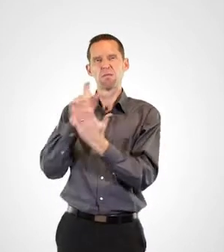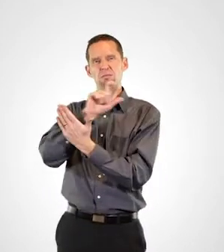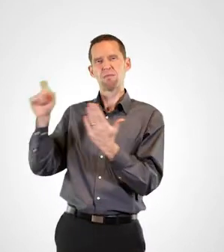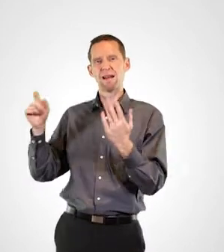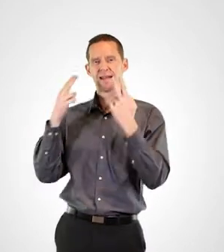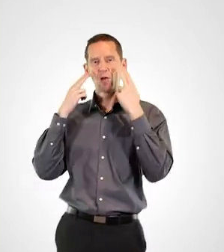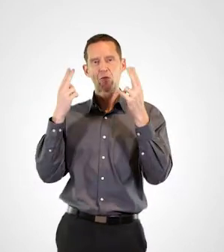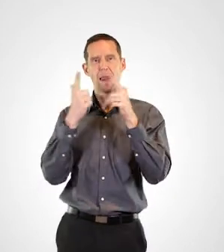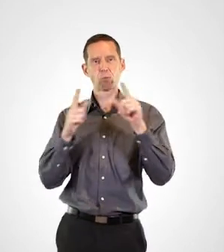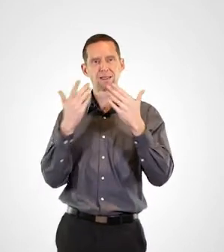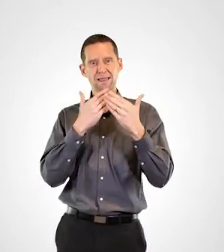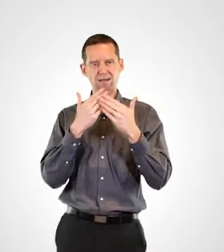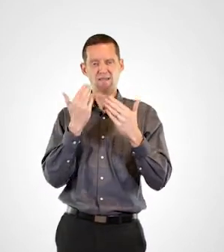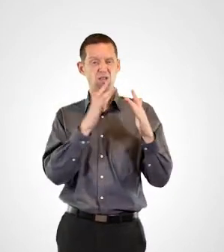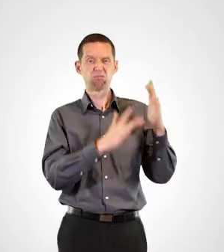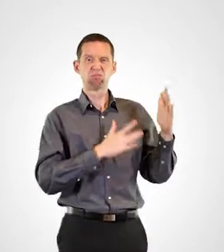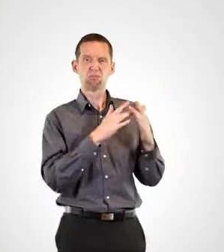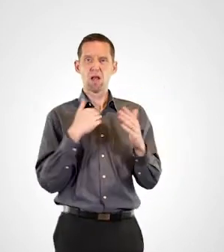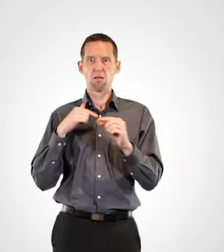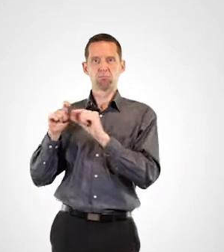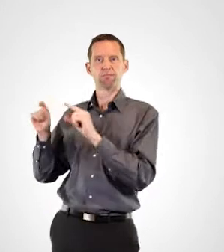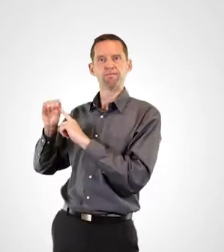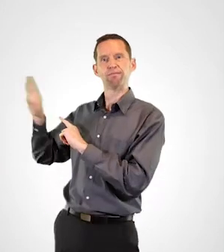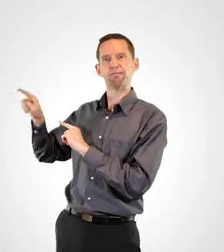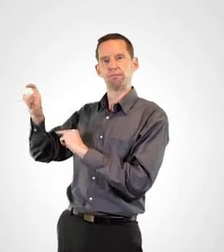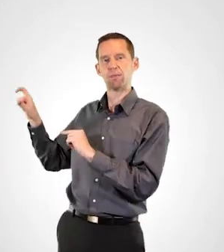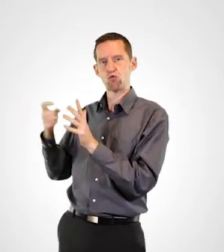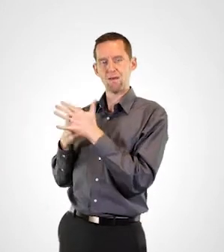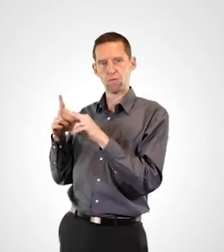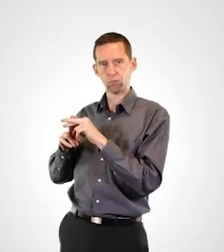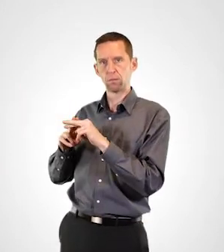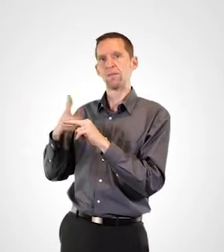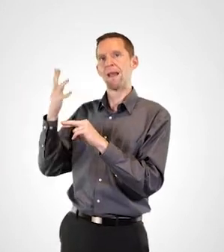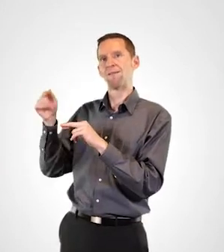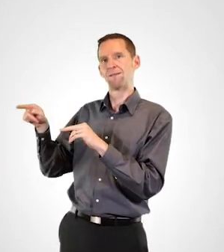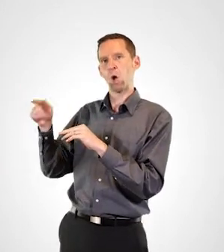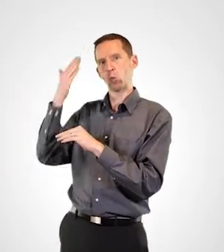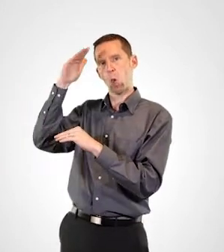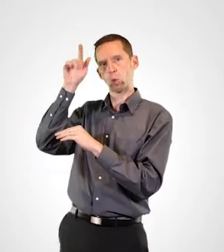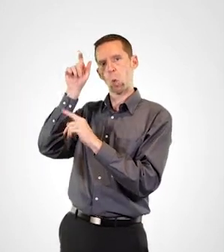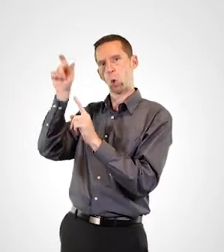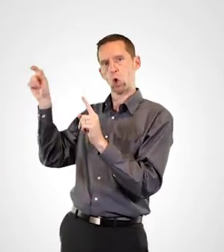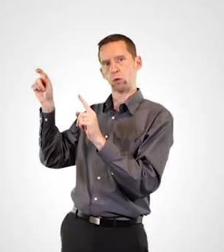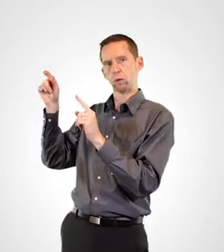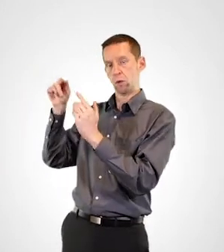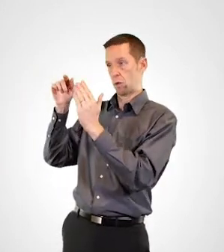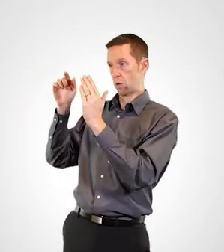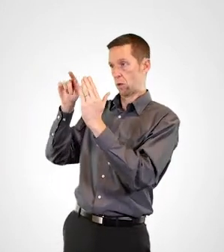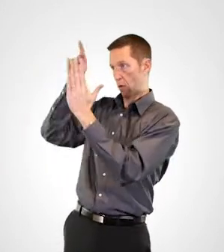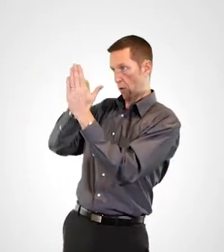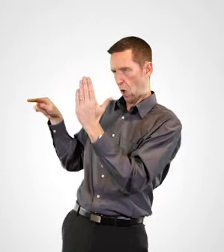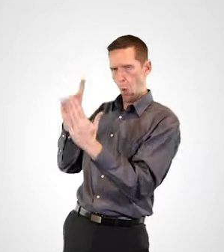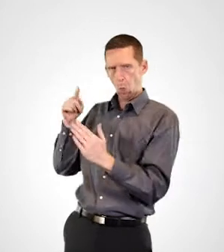Language Study, freely available online. I put the reference in here for you. So here's the adult words normative data. What is it that we would be